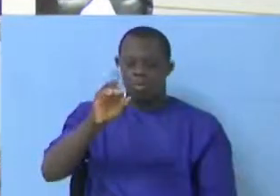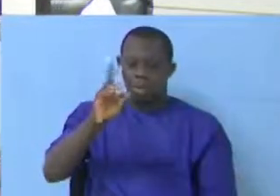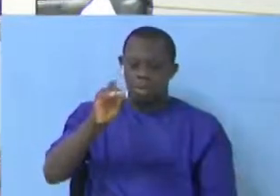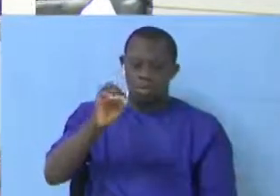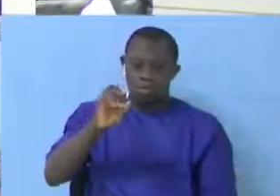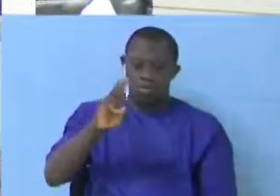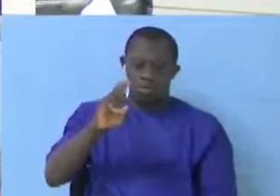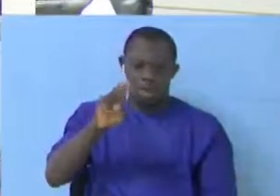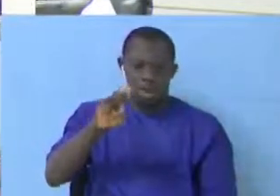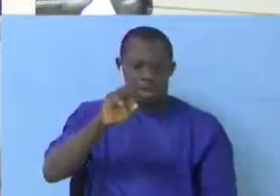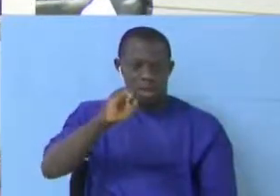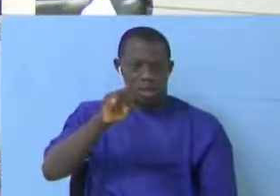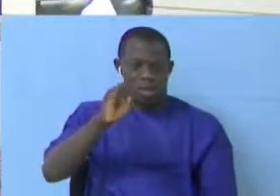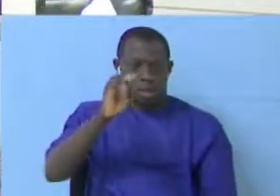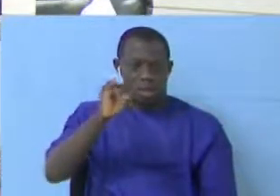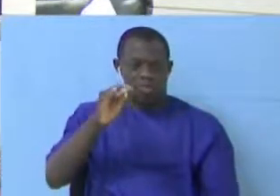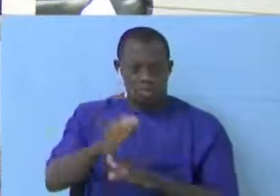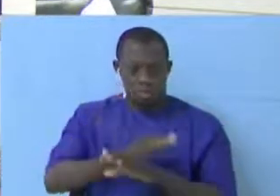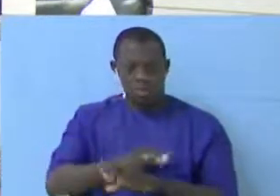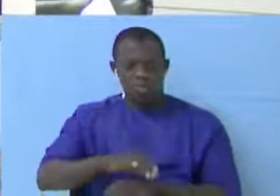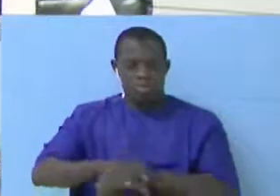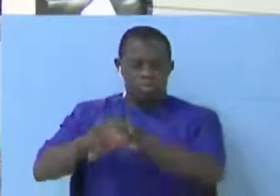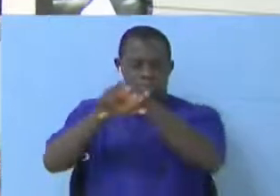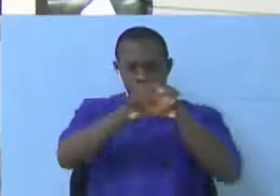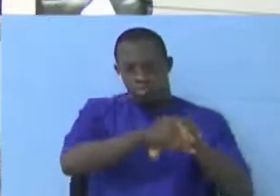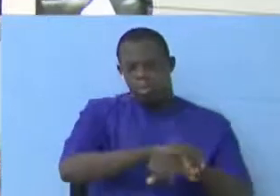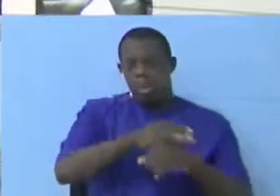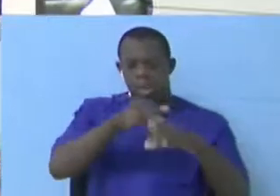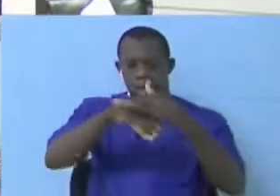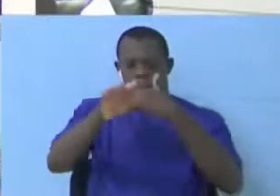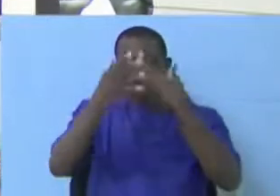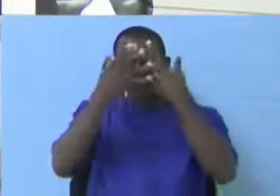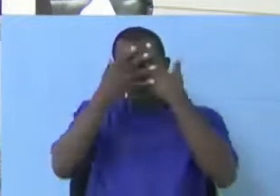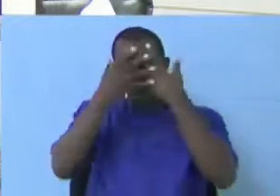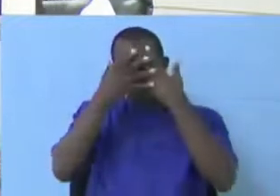week or two. So his heart hit him.